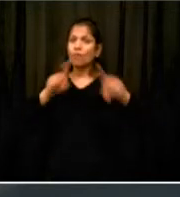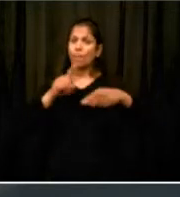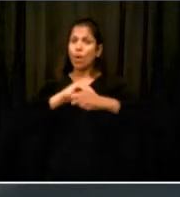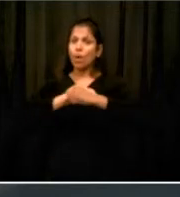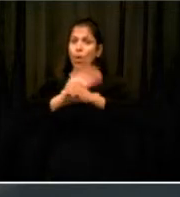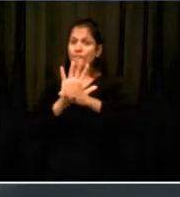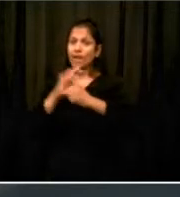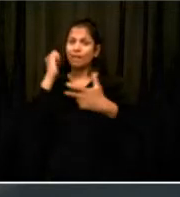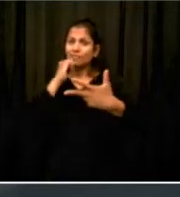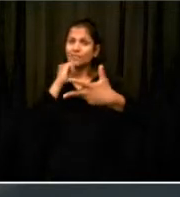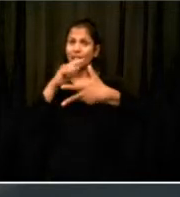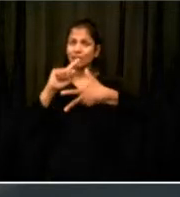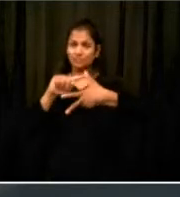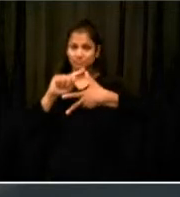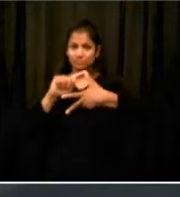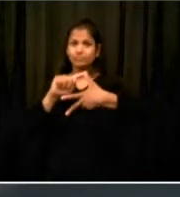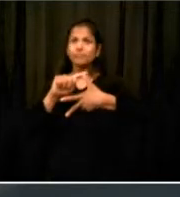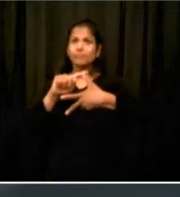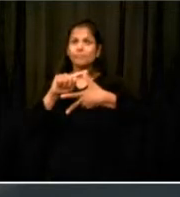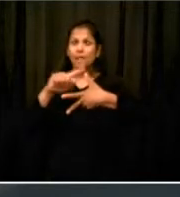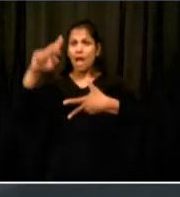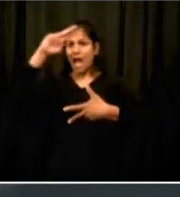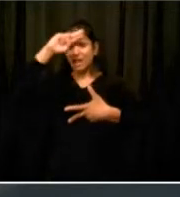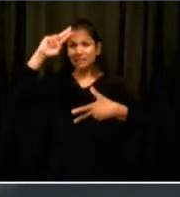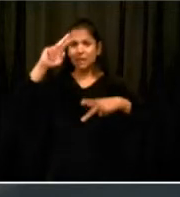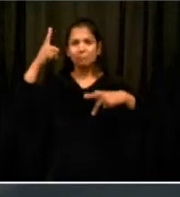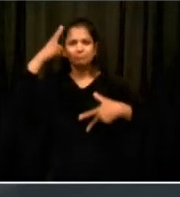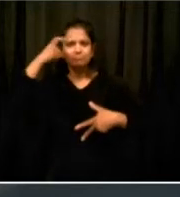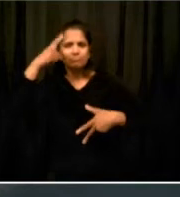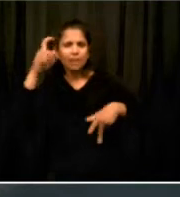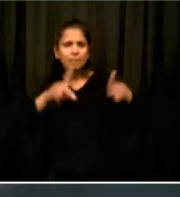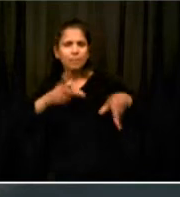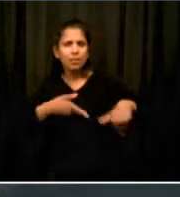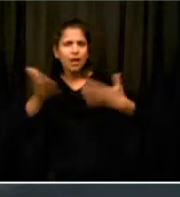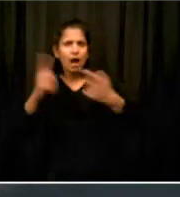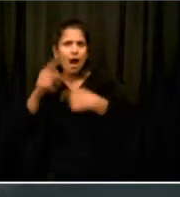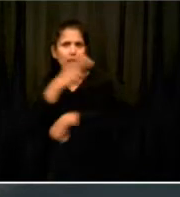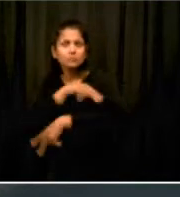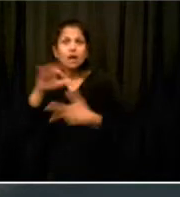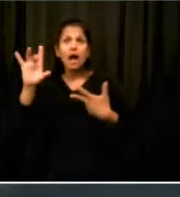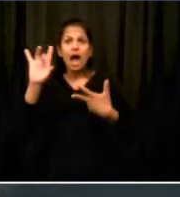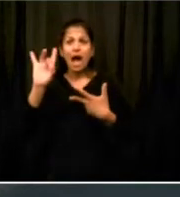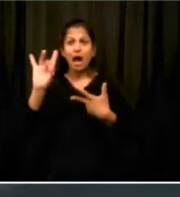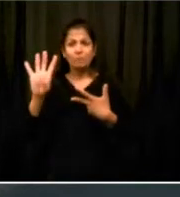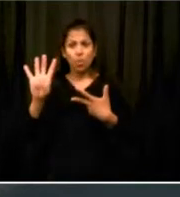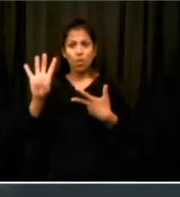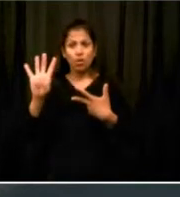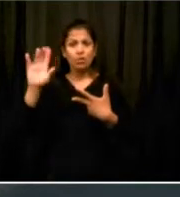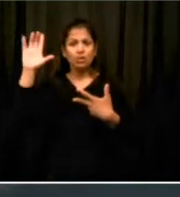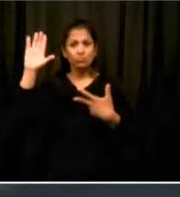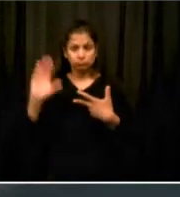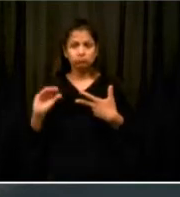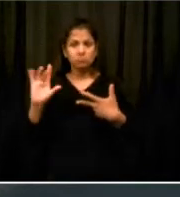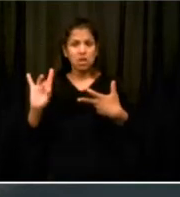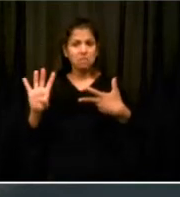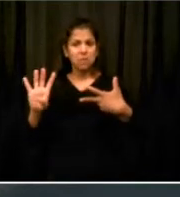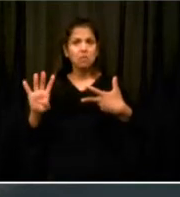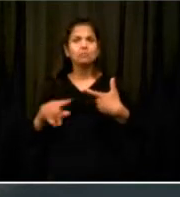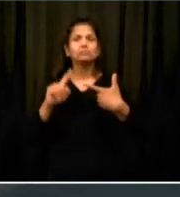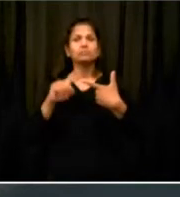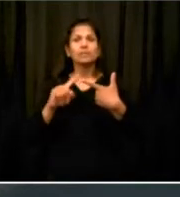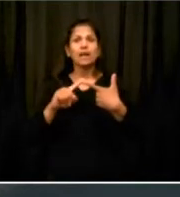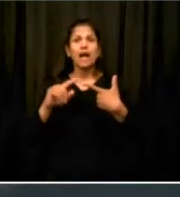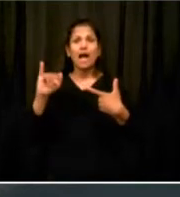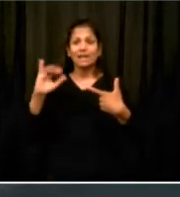suspected COVID-19. The threshold is 200. Today's report, 84 patients. Daily number of people in health and hospitals, ICUs,